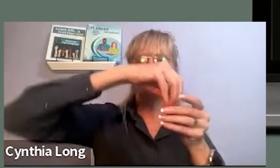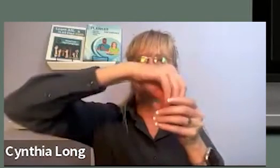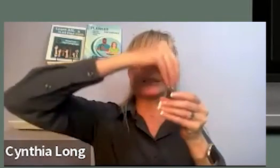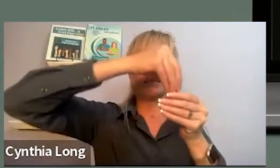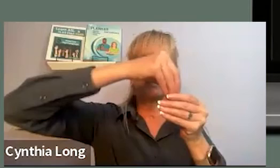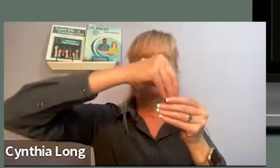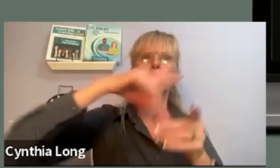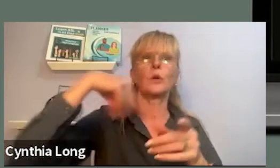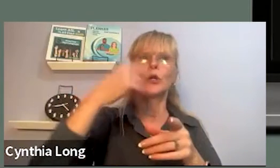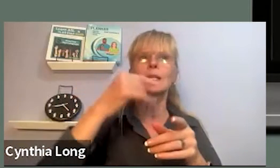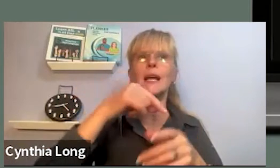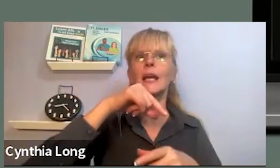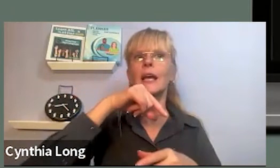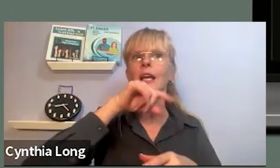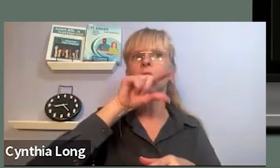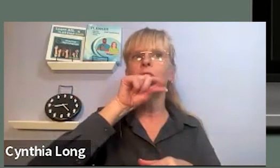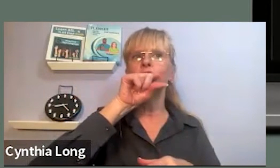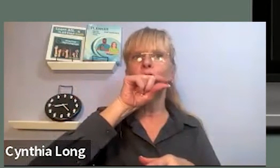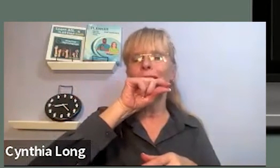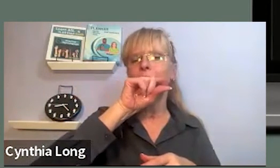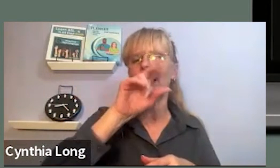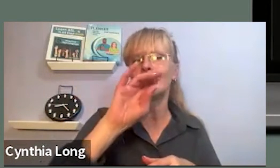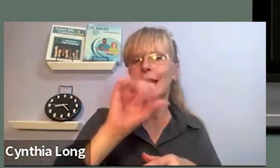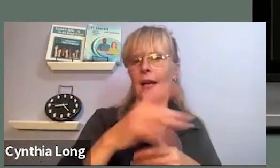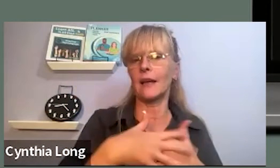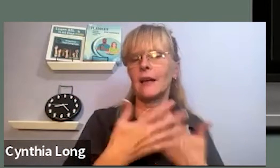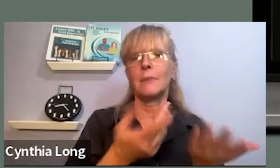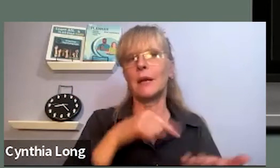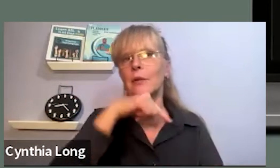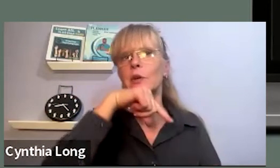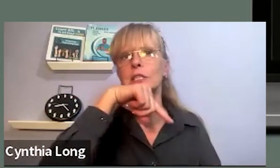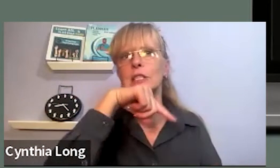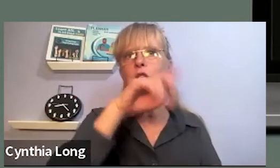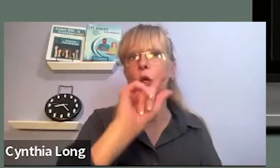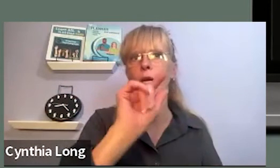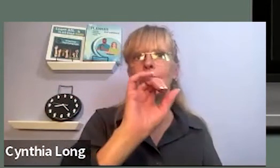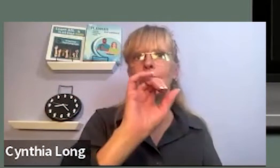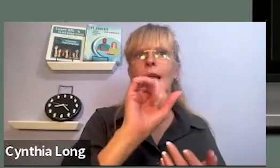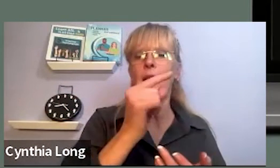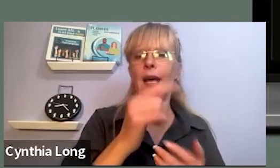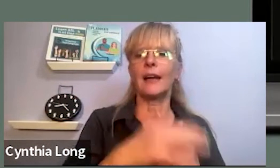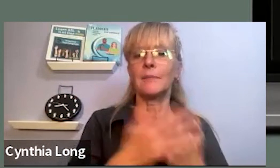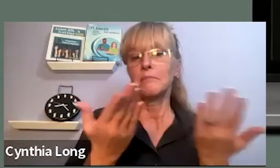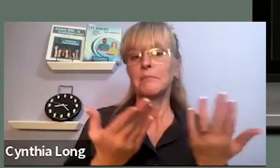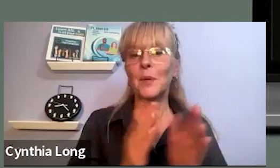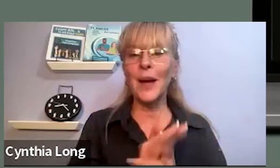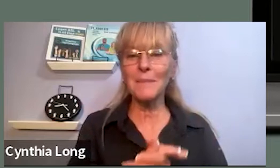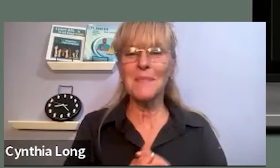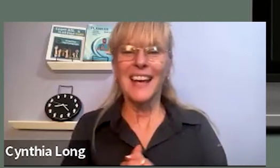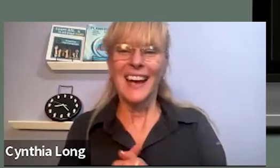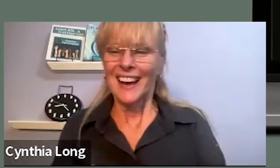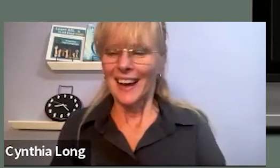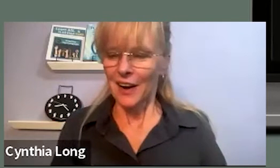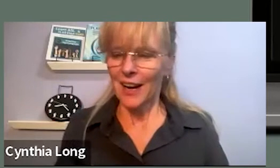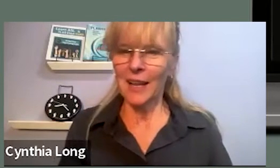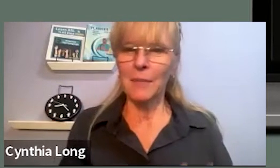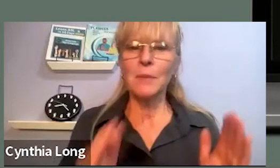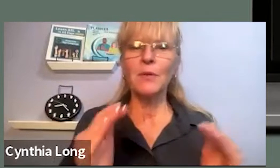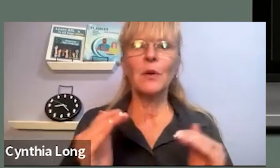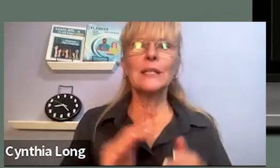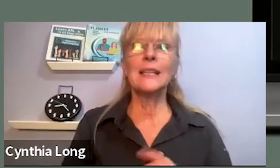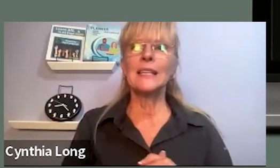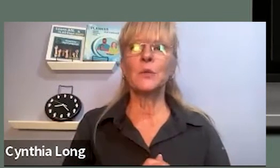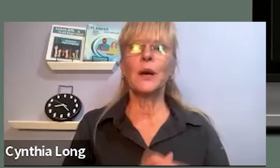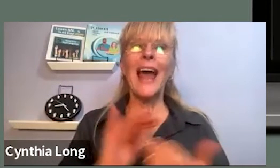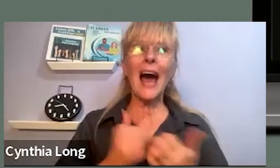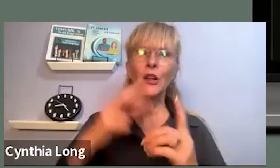paper and stick it out so it looks like a chicken leg, but of course it's a turkey leg. Okay. All right, let me